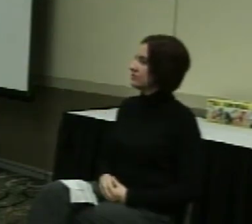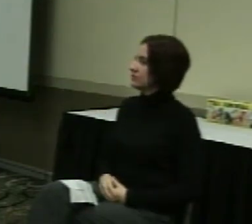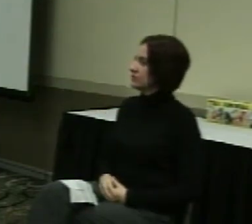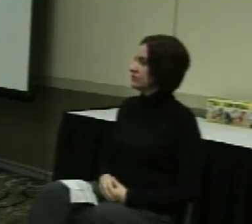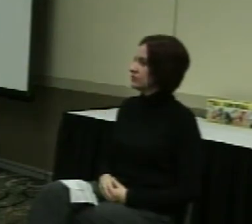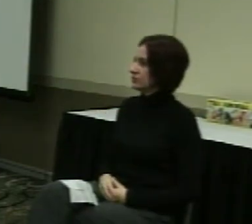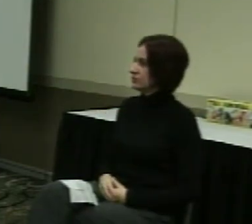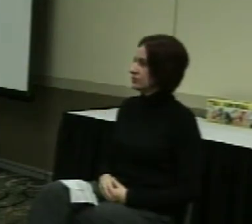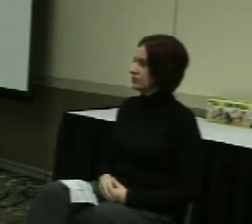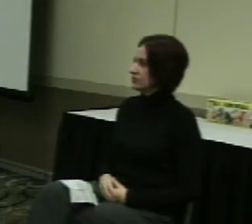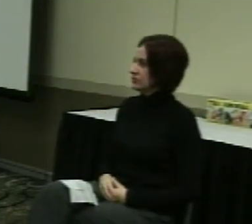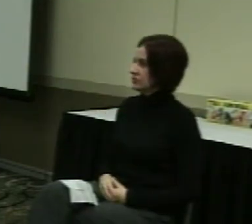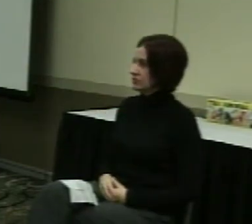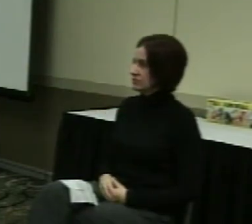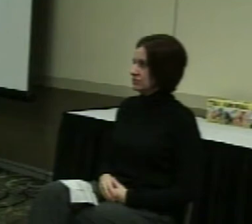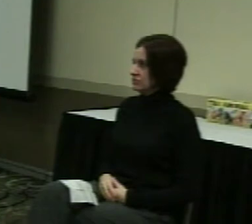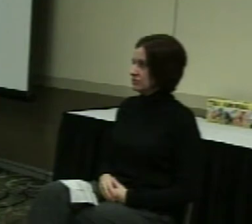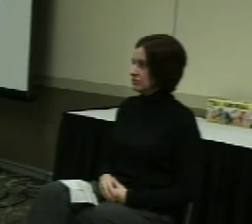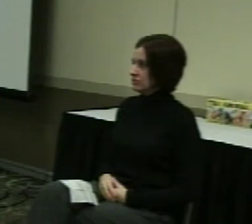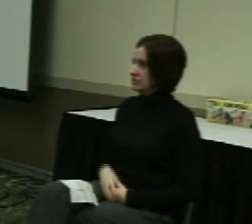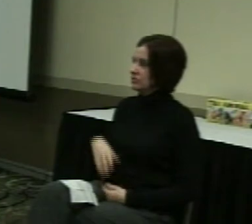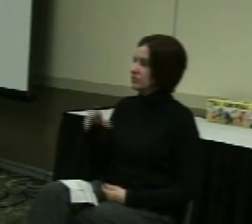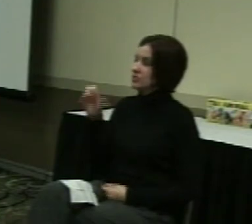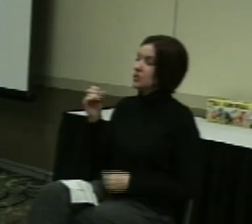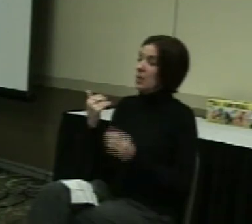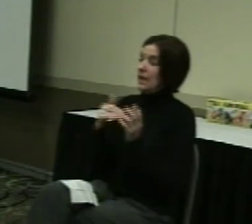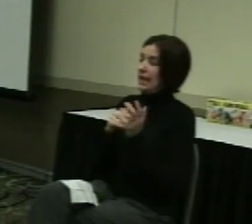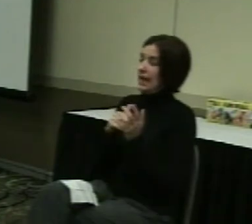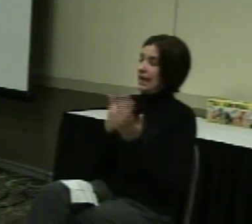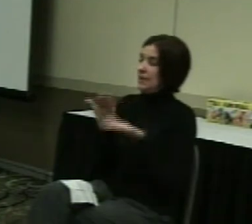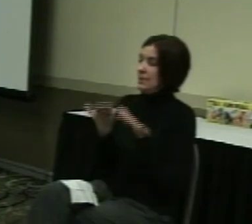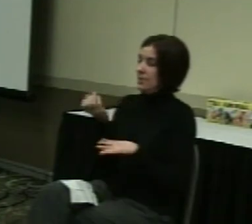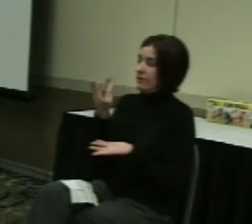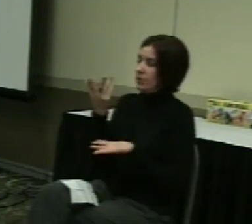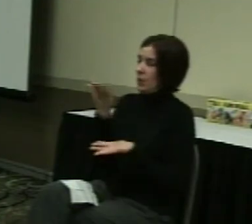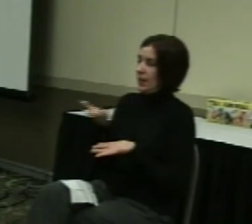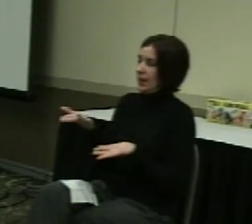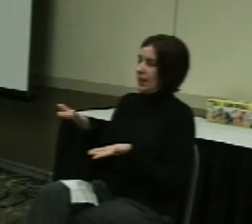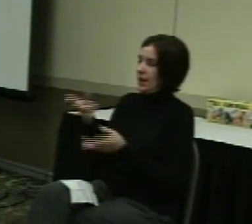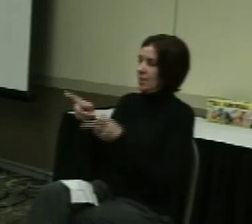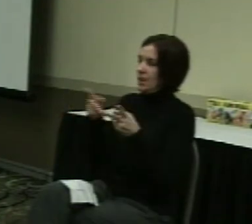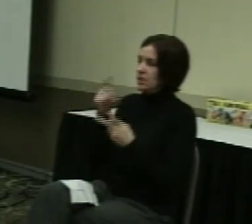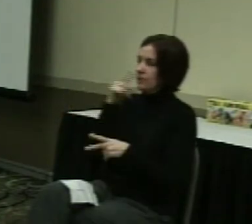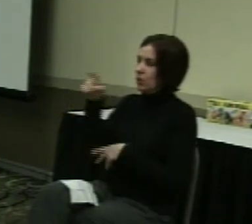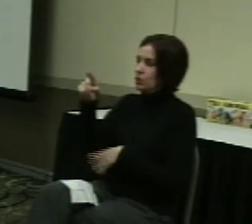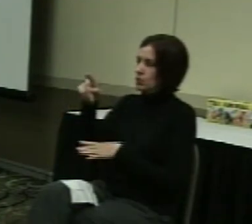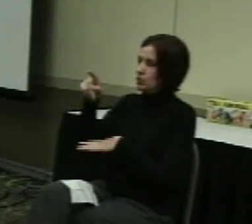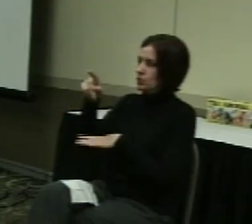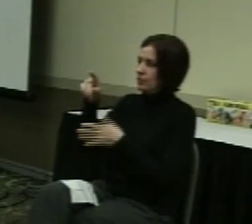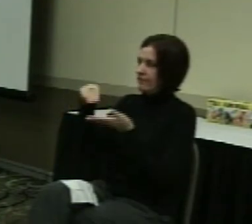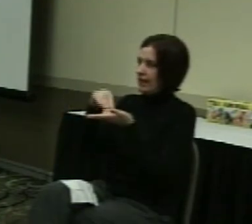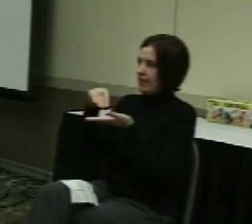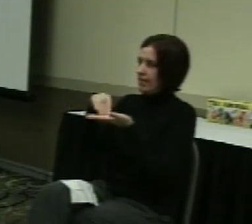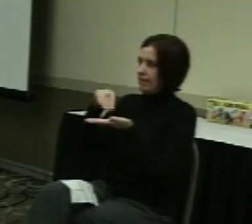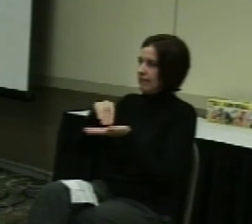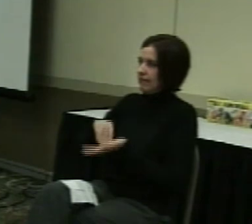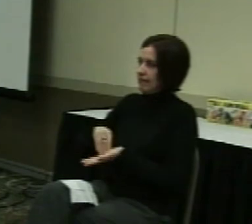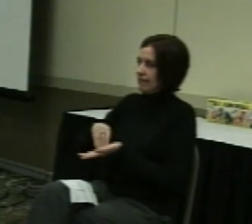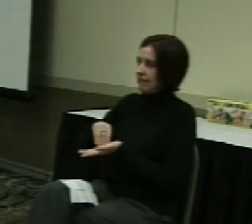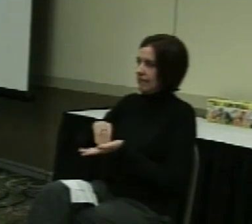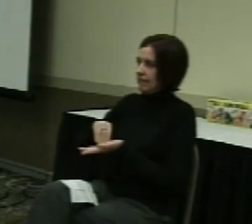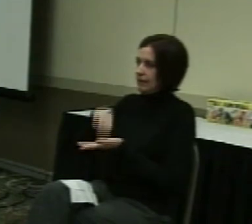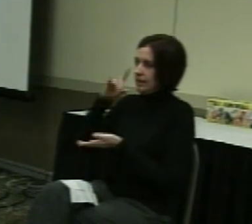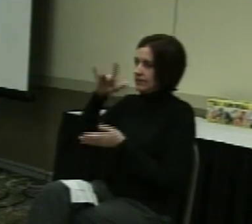We are here again. There might be little places for you to fill in, so I don't want to go too rapidly.